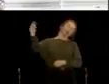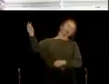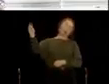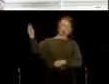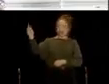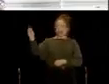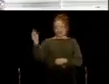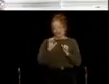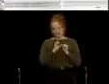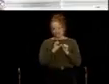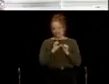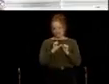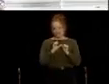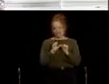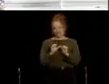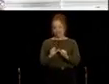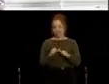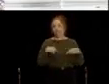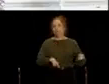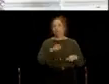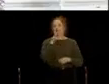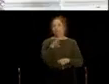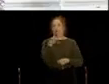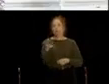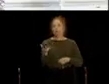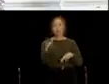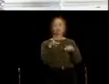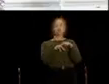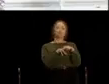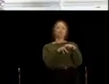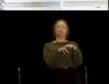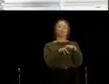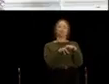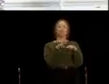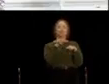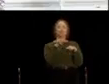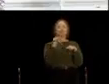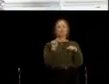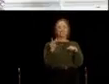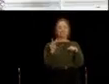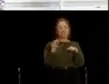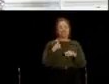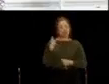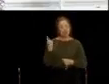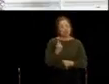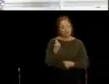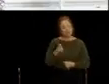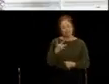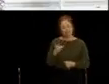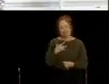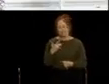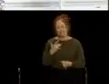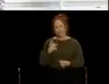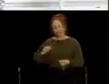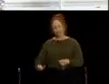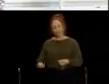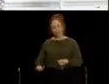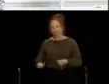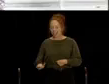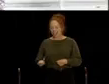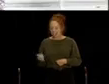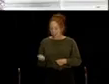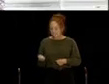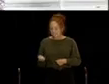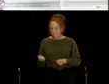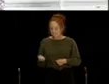come home while she's watching TV. And I always felt like as a kid, I had